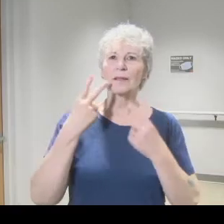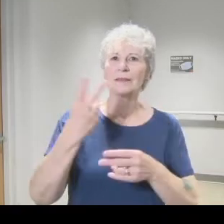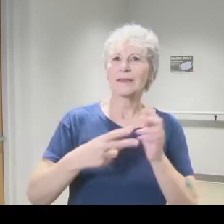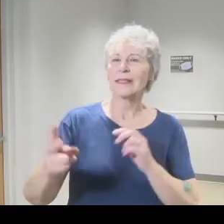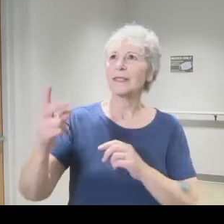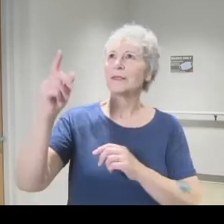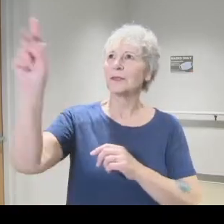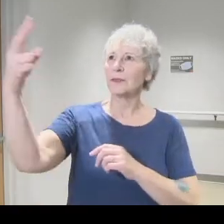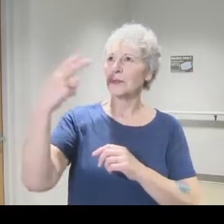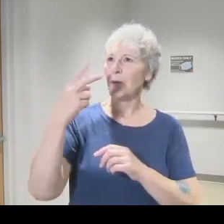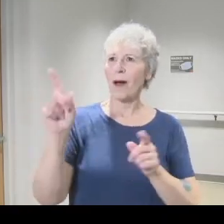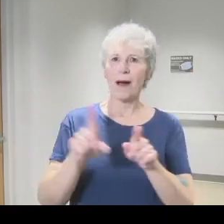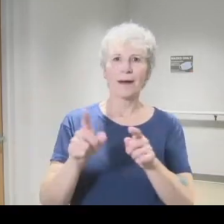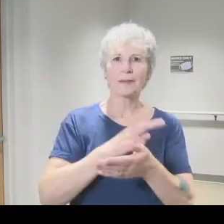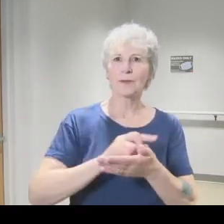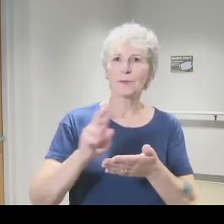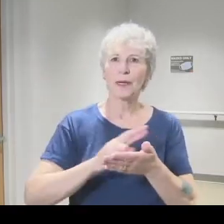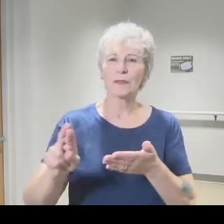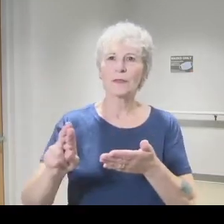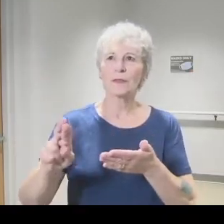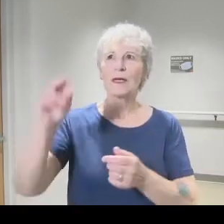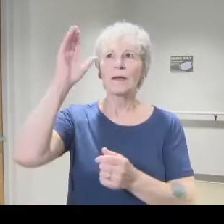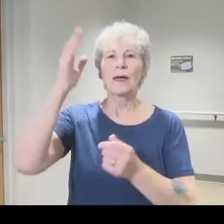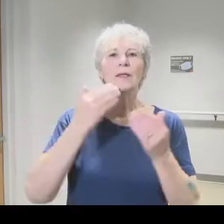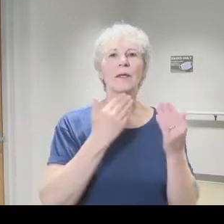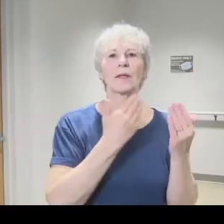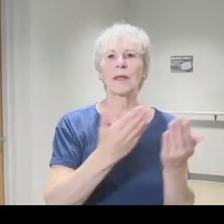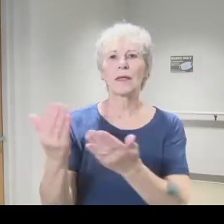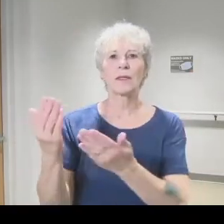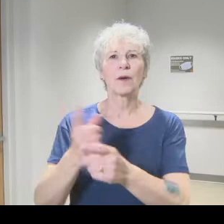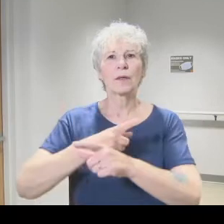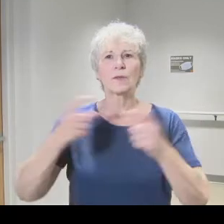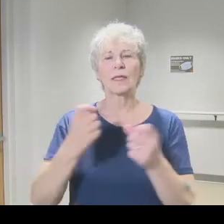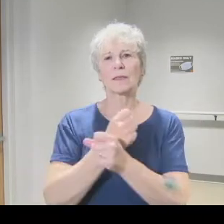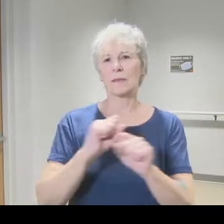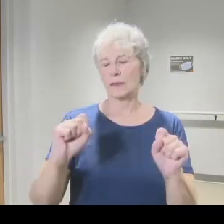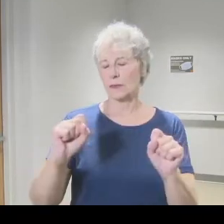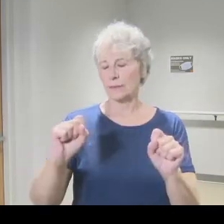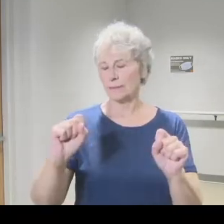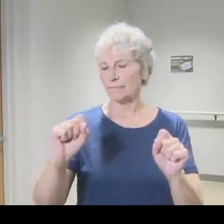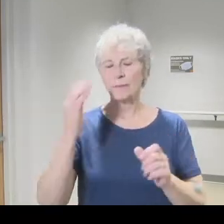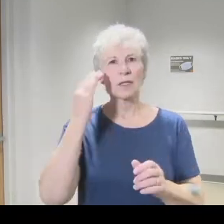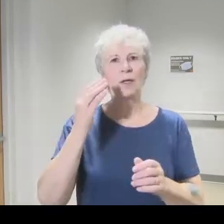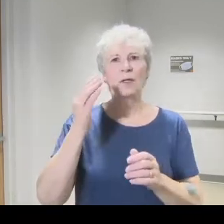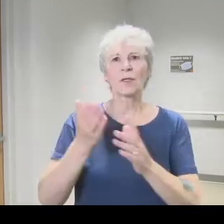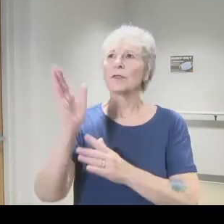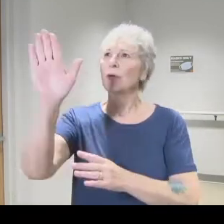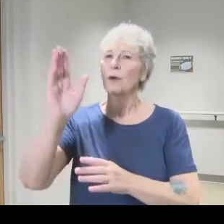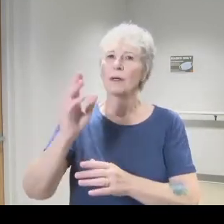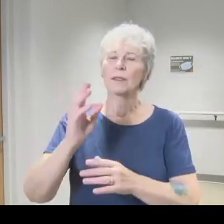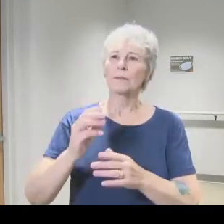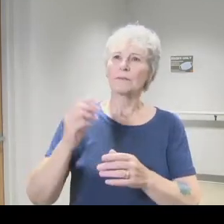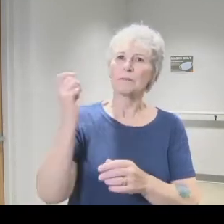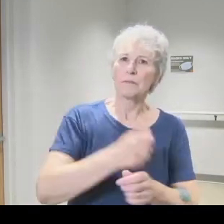holy. And Father, we do thank you for such great a salvation that we do have. And we know that it is by your stripes that we are